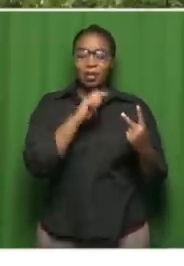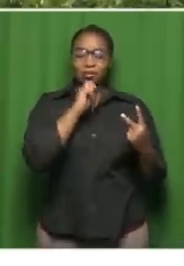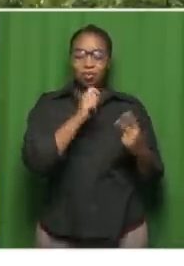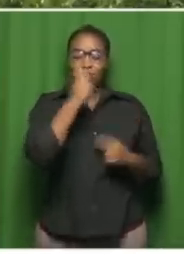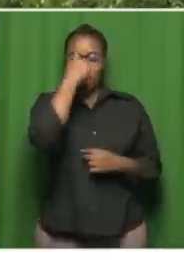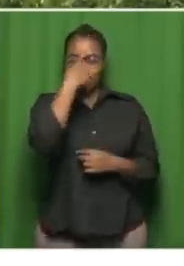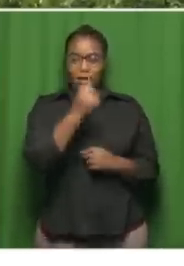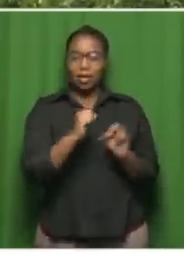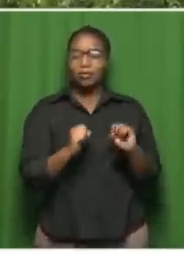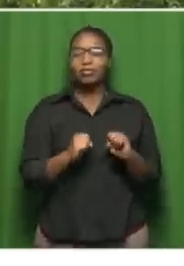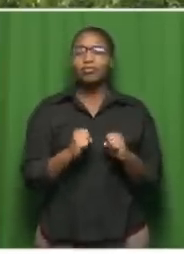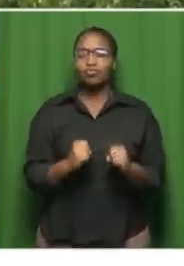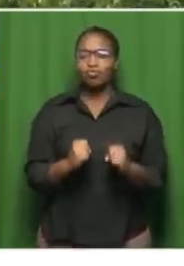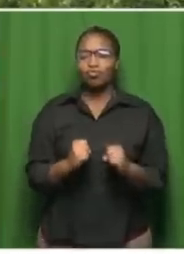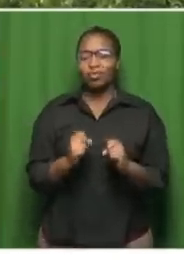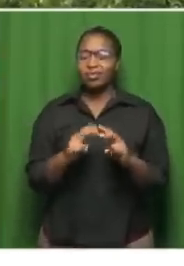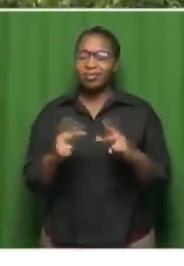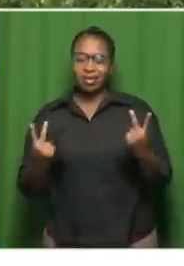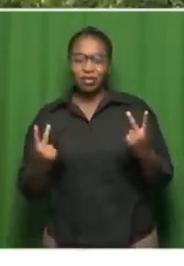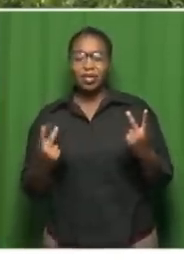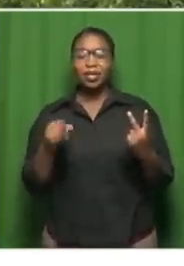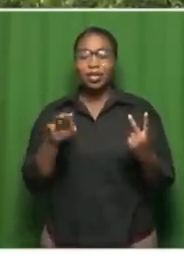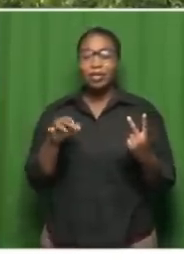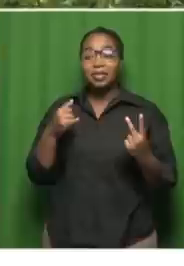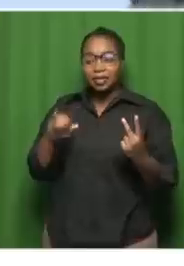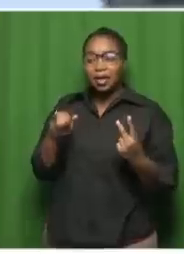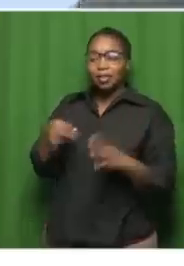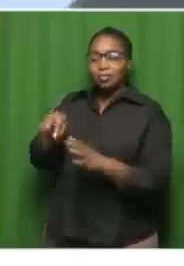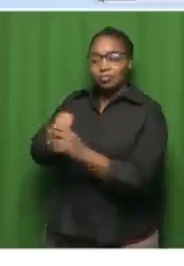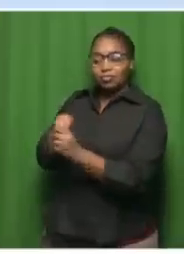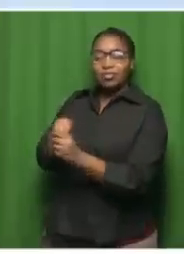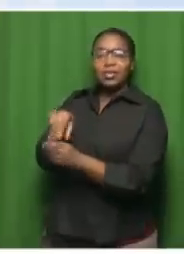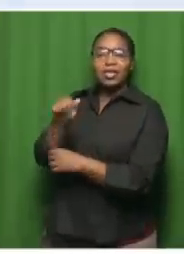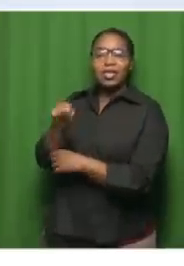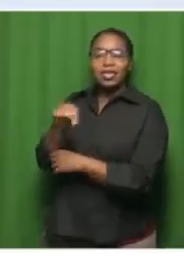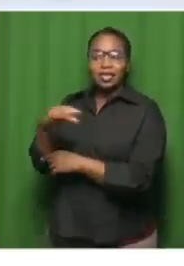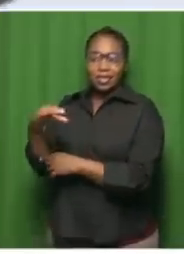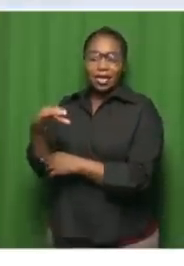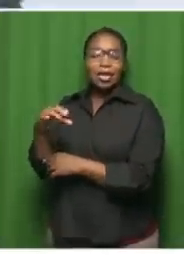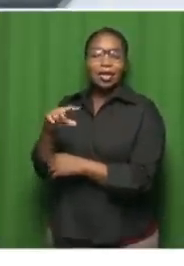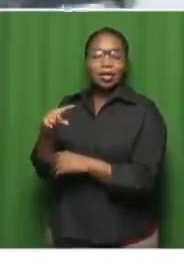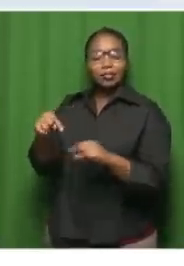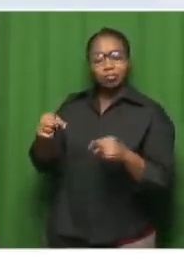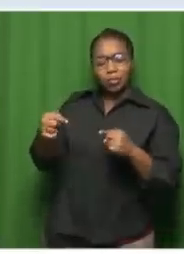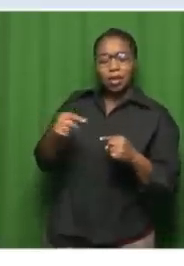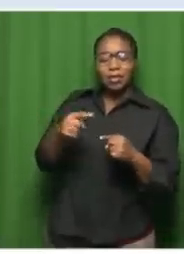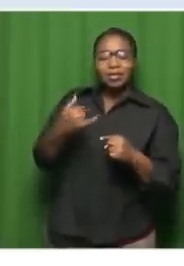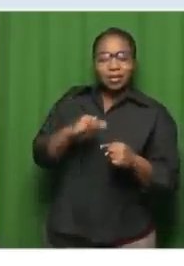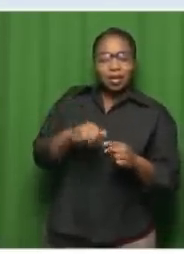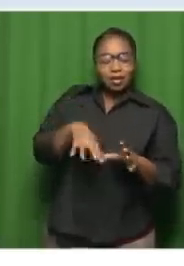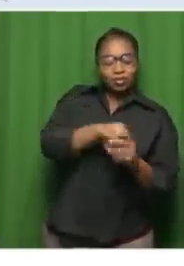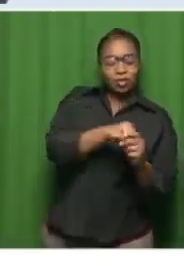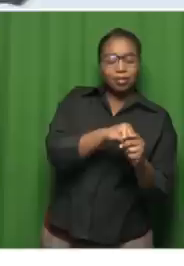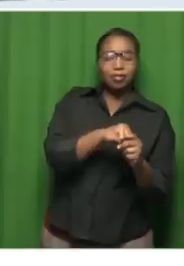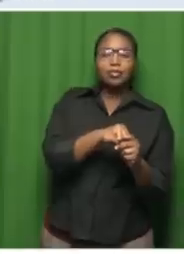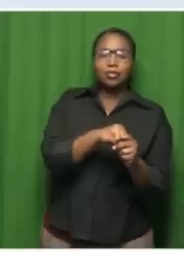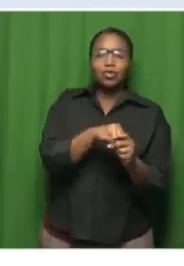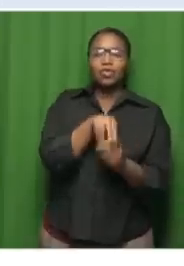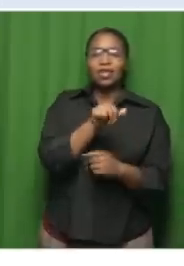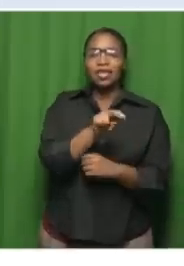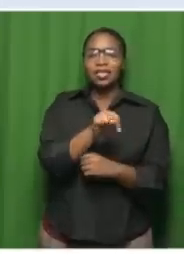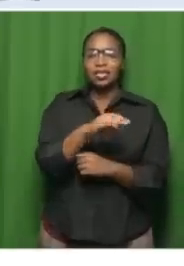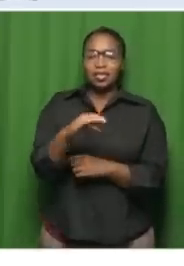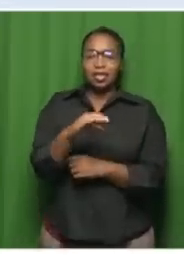Africans have issues with the African National Congress, she still belongs to the organization, and this is definitely not how she should have